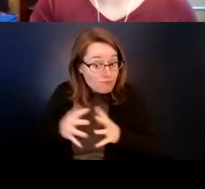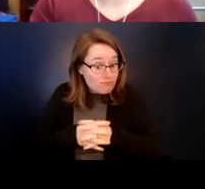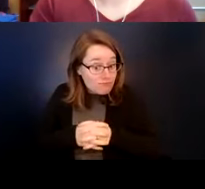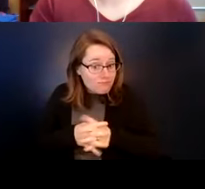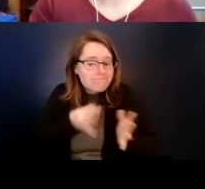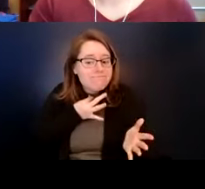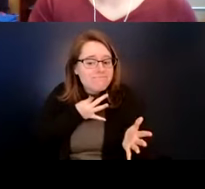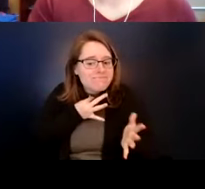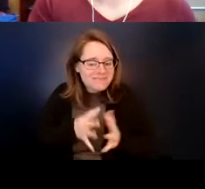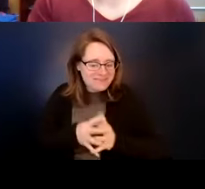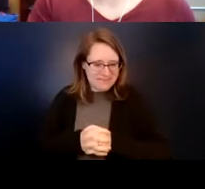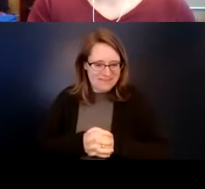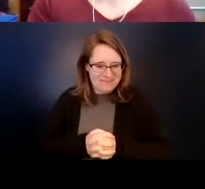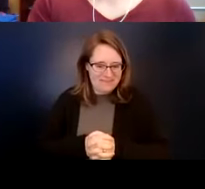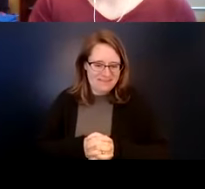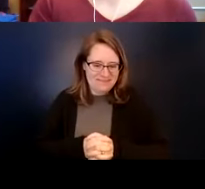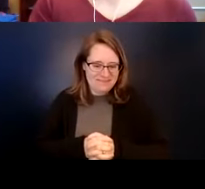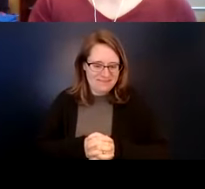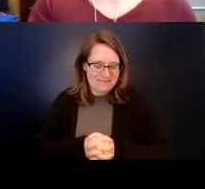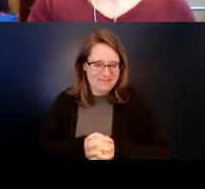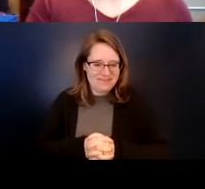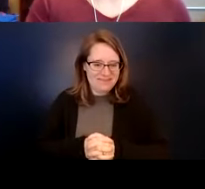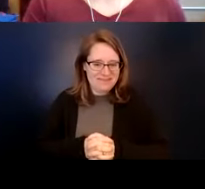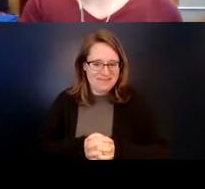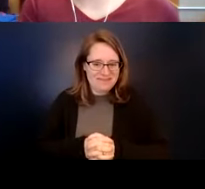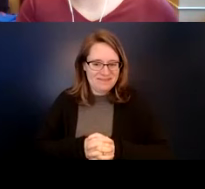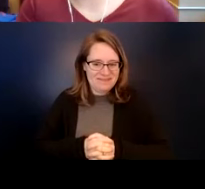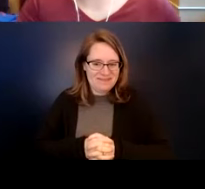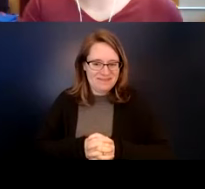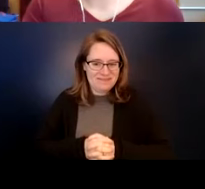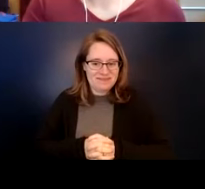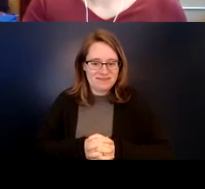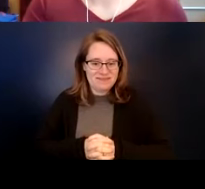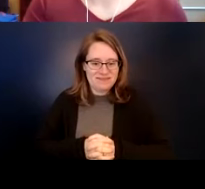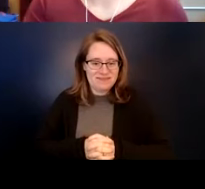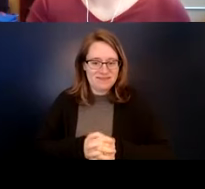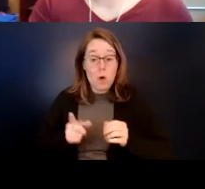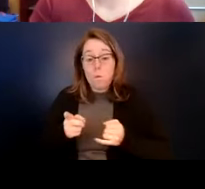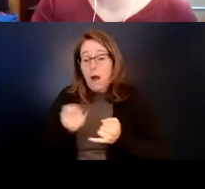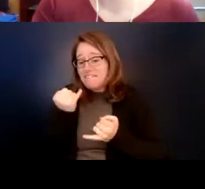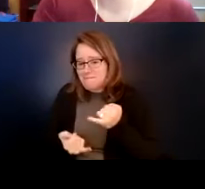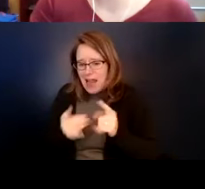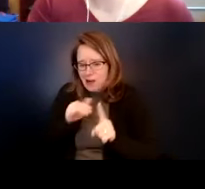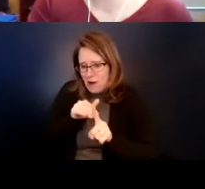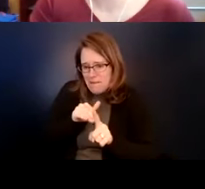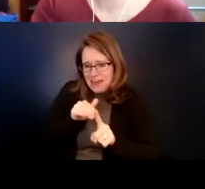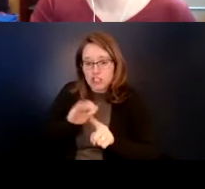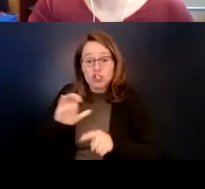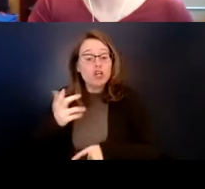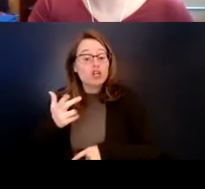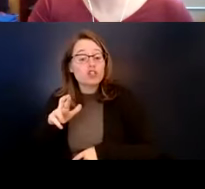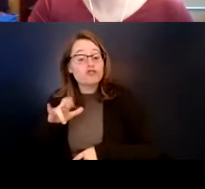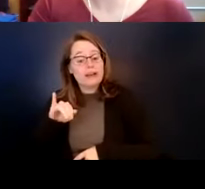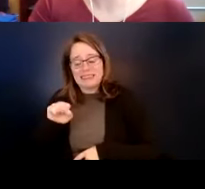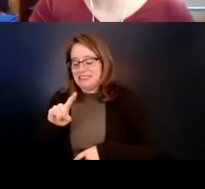Let's see. And one final reminder before I close the poll, Christina Baldwin, who's